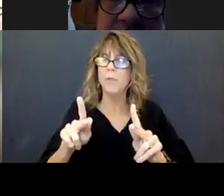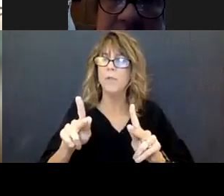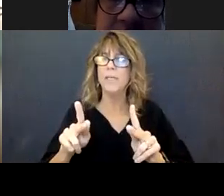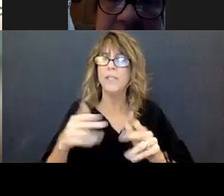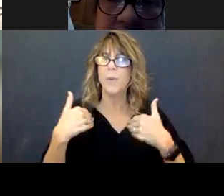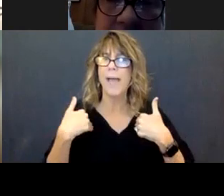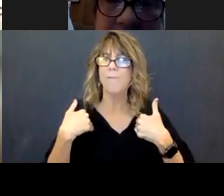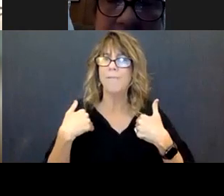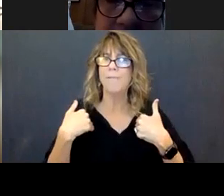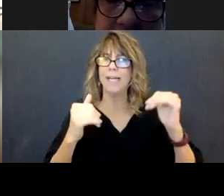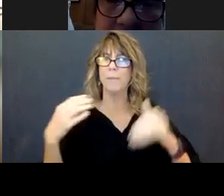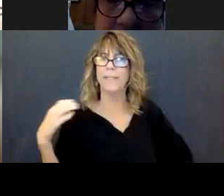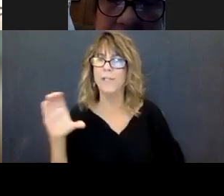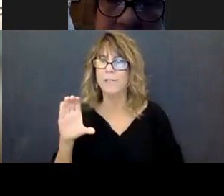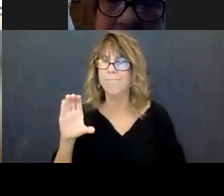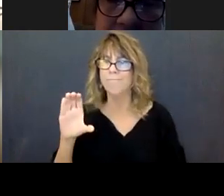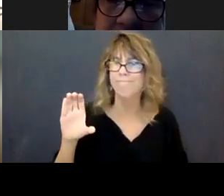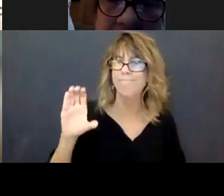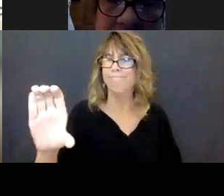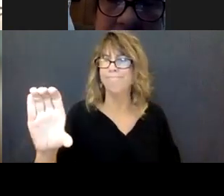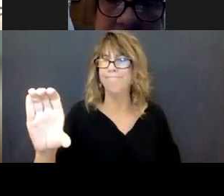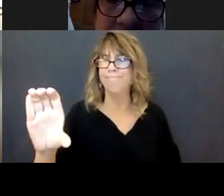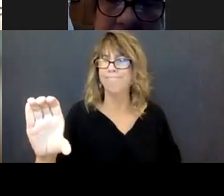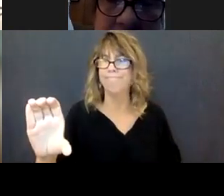on more rigid accountability